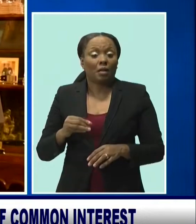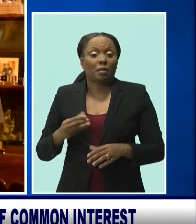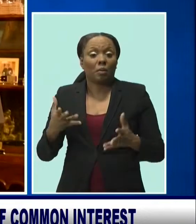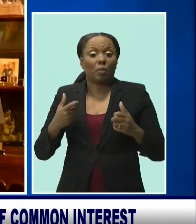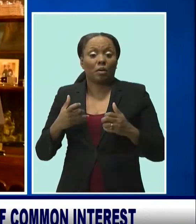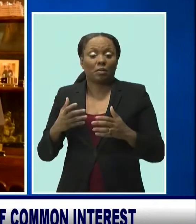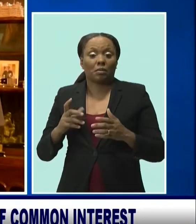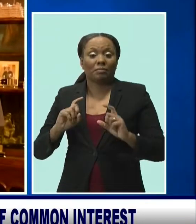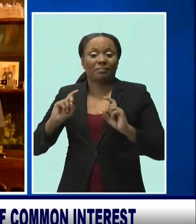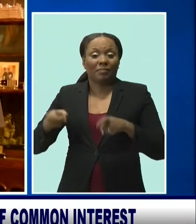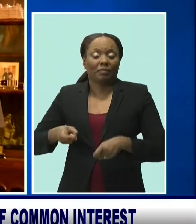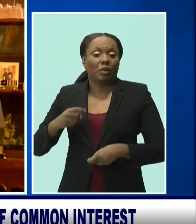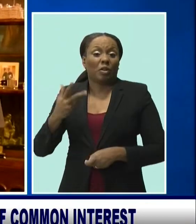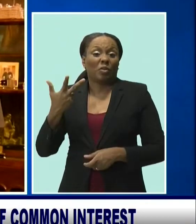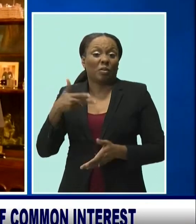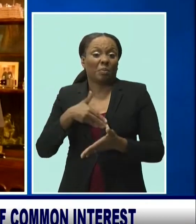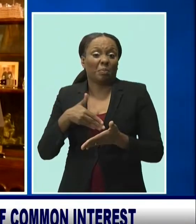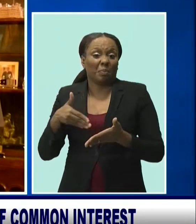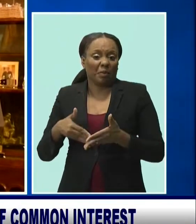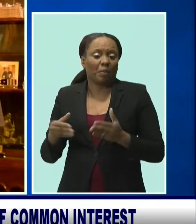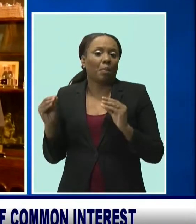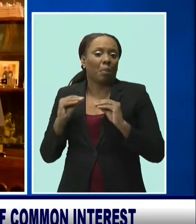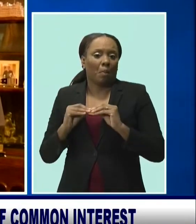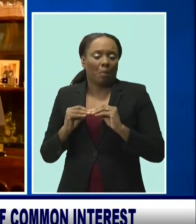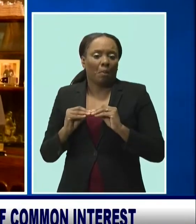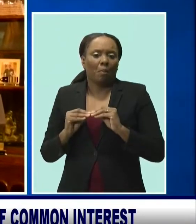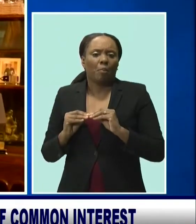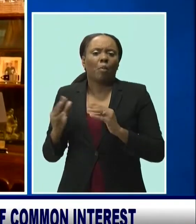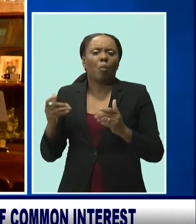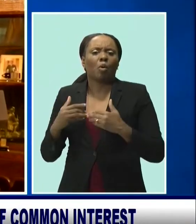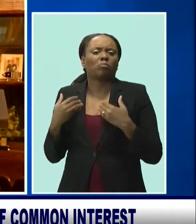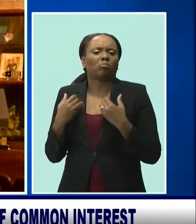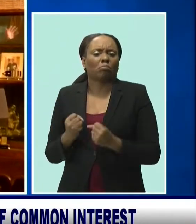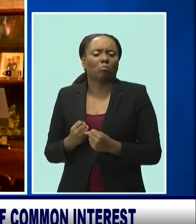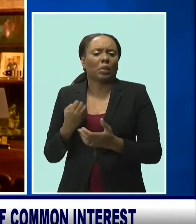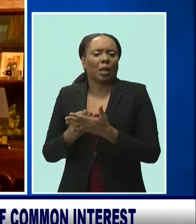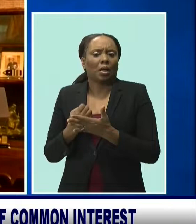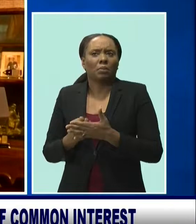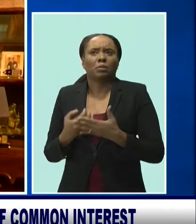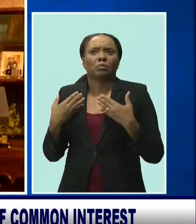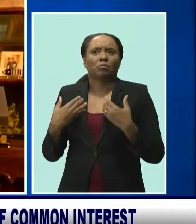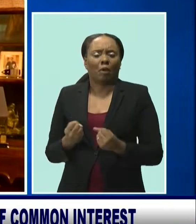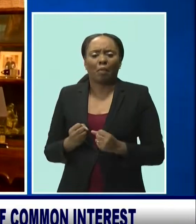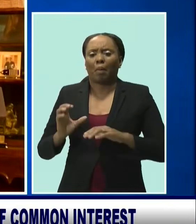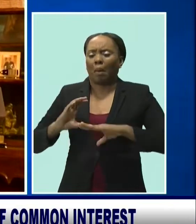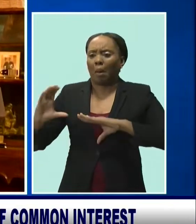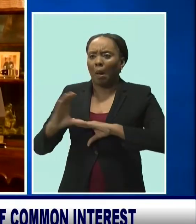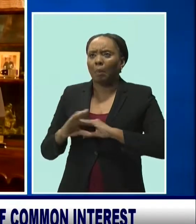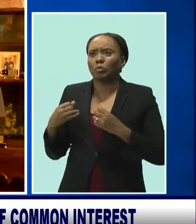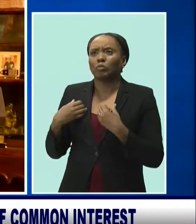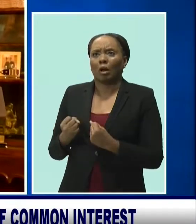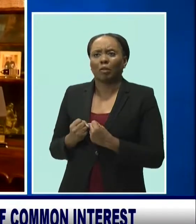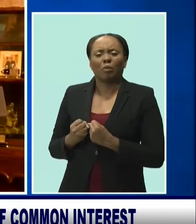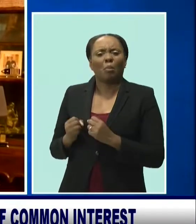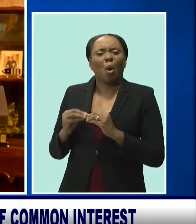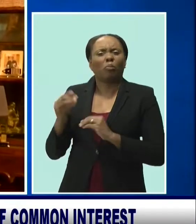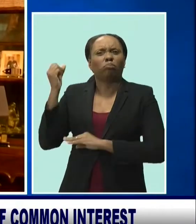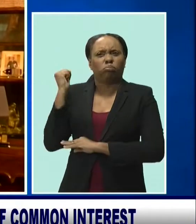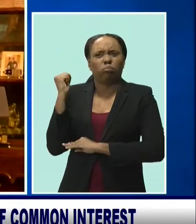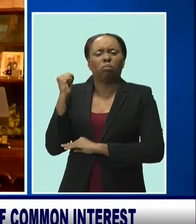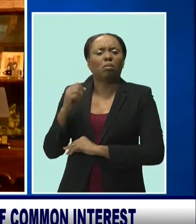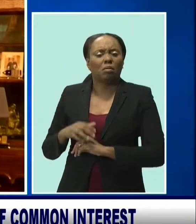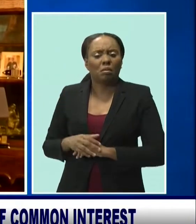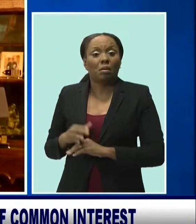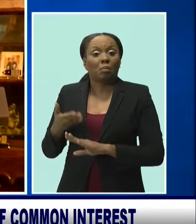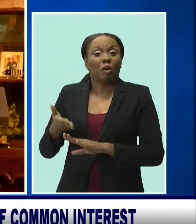least. The work that we are doing together is to strengthen the economy of the region. You and I briefly spoke about that before